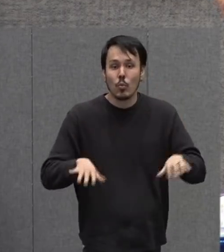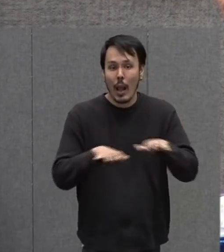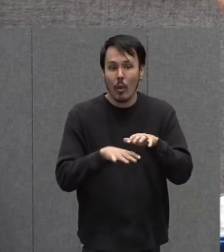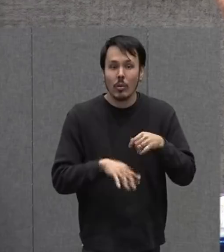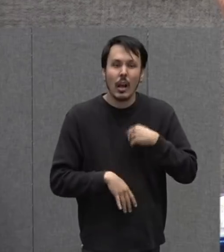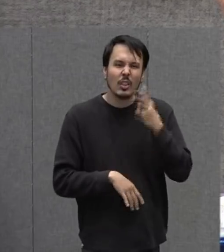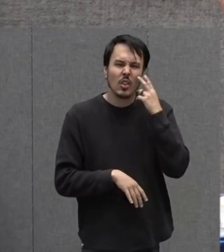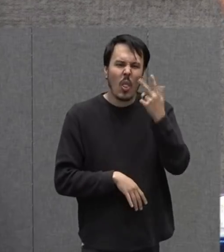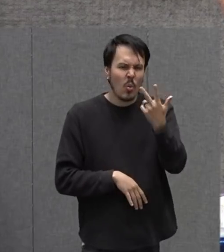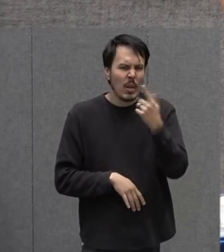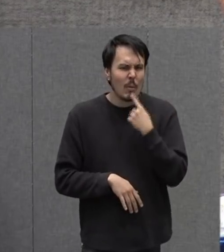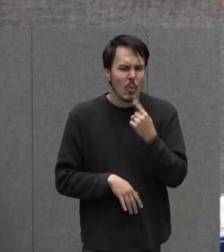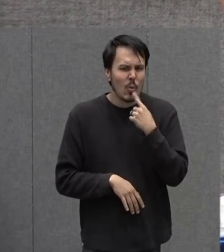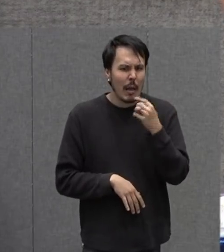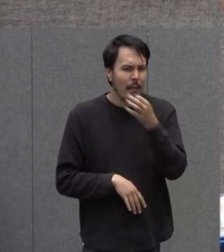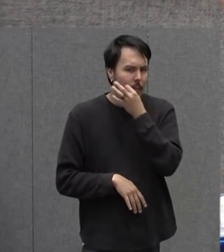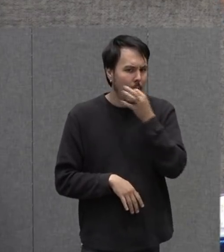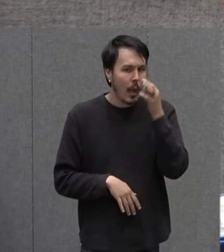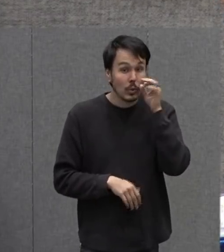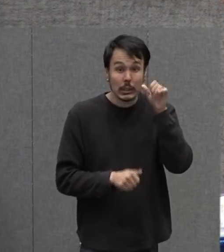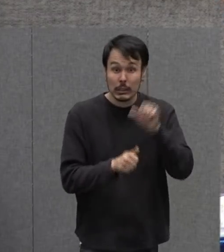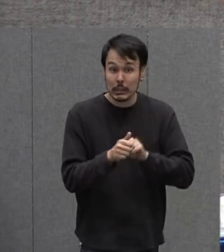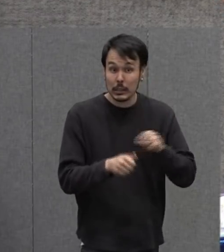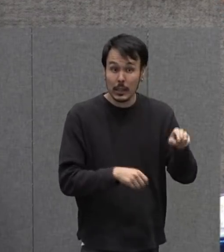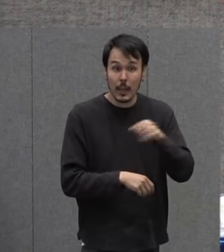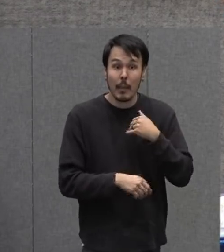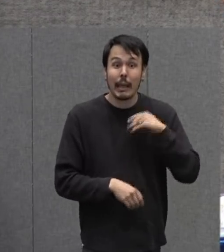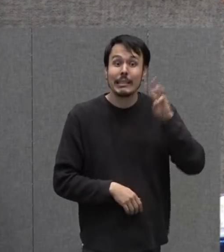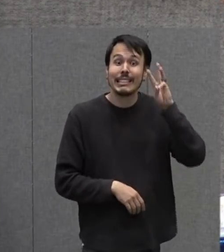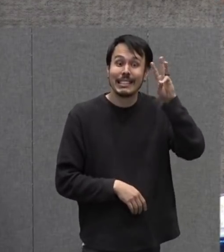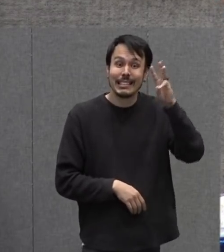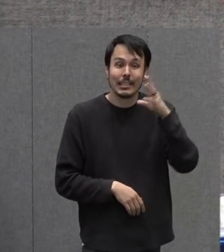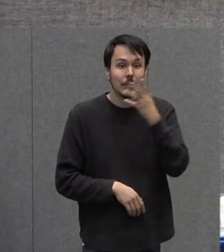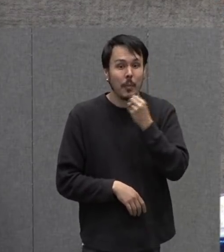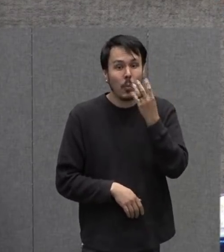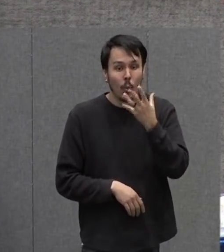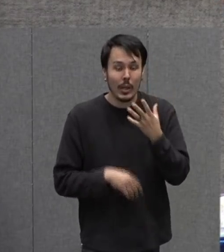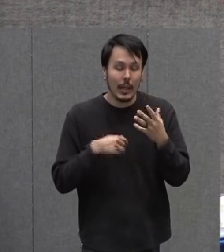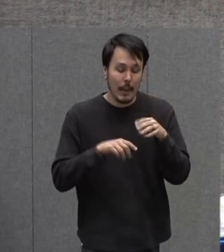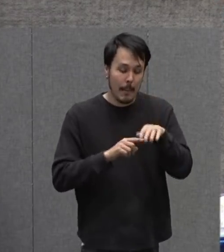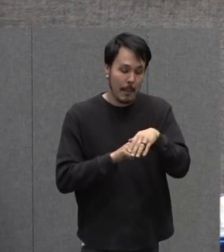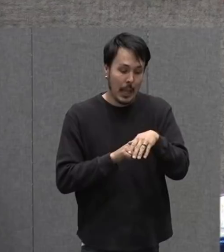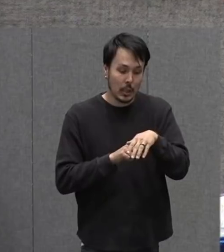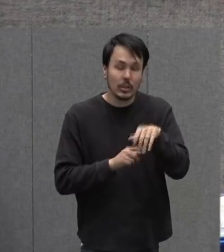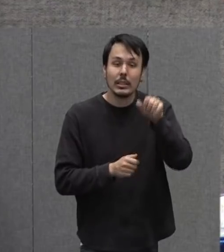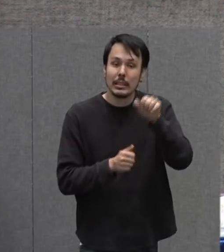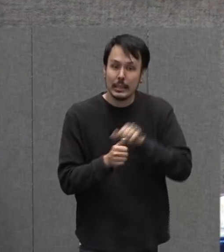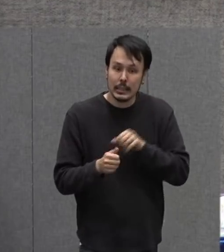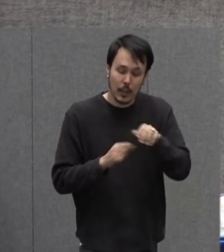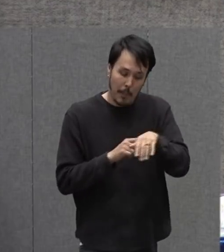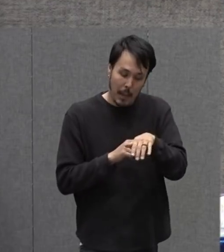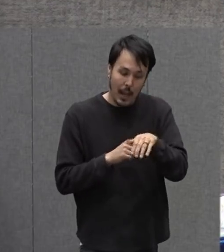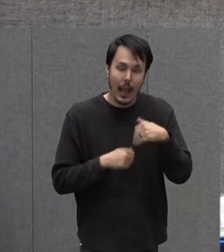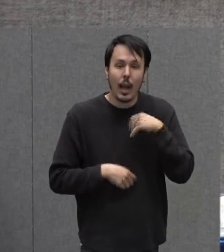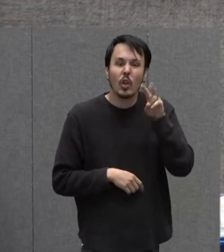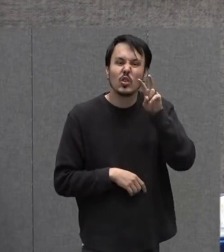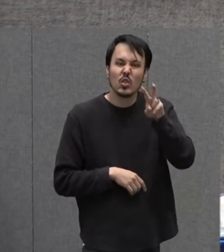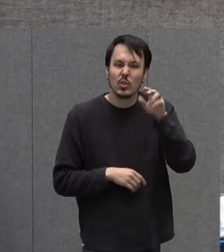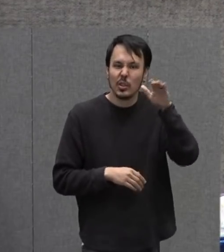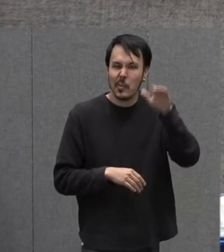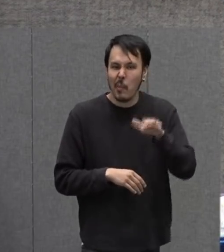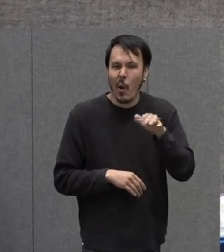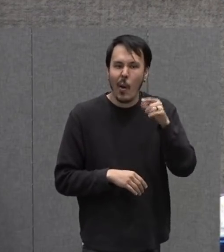flowers. Each red flower had 6 pretty petals. Each petal had 2 tiny black bugs.